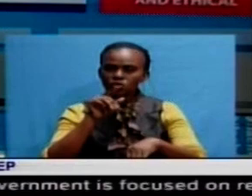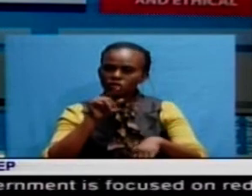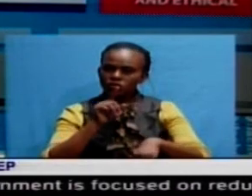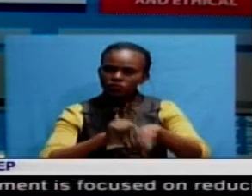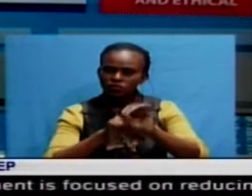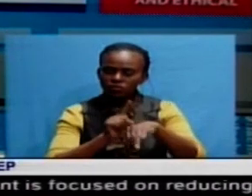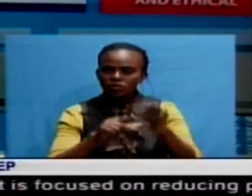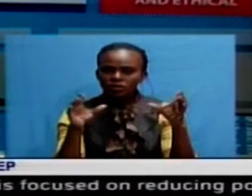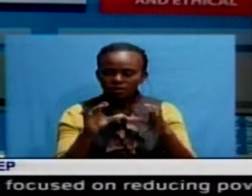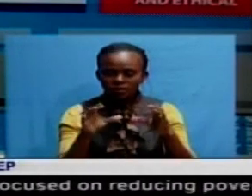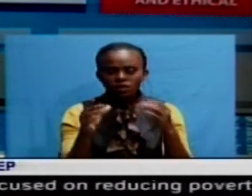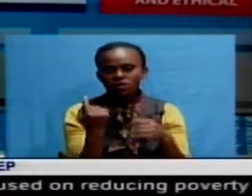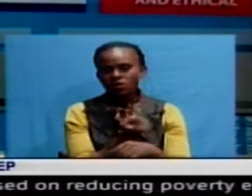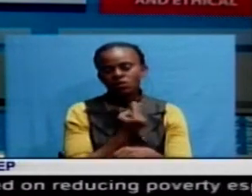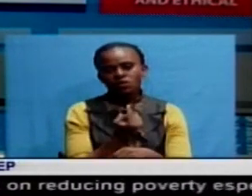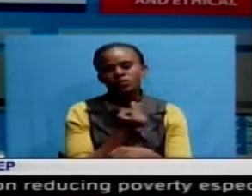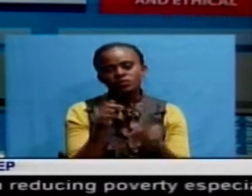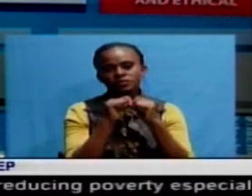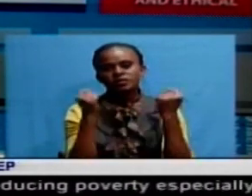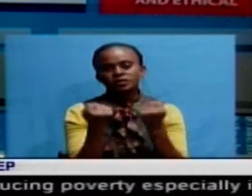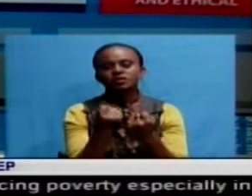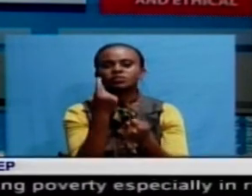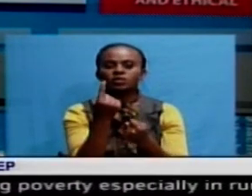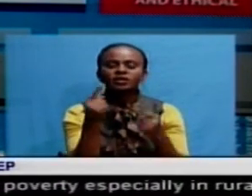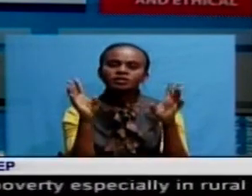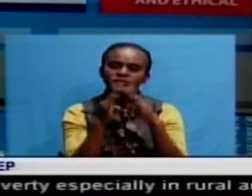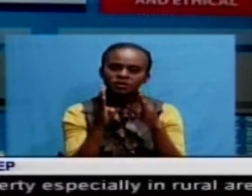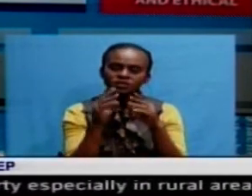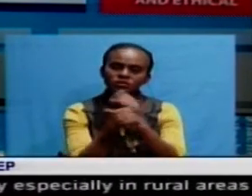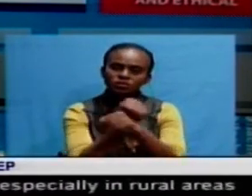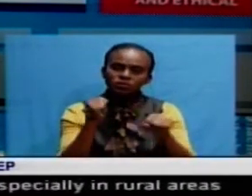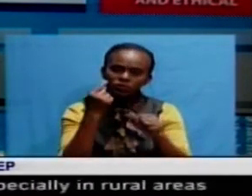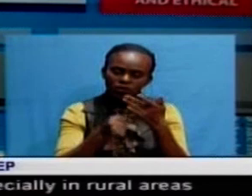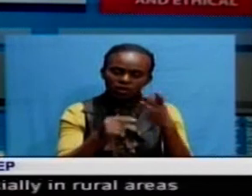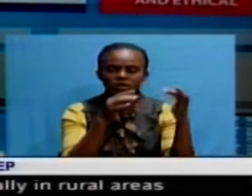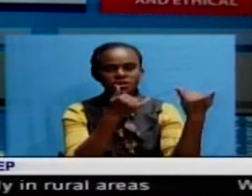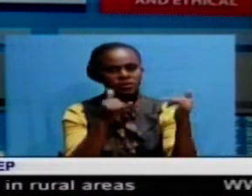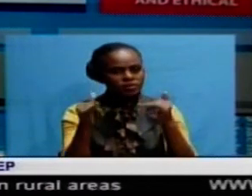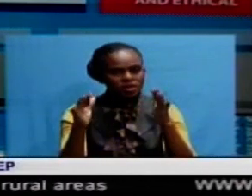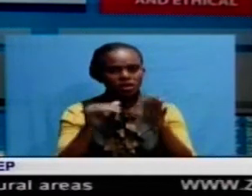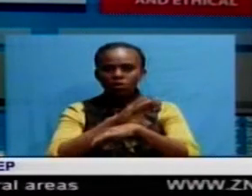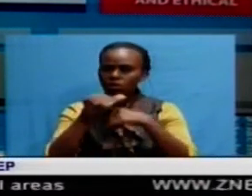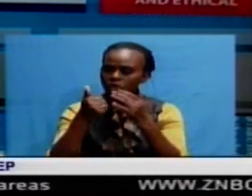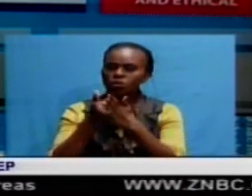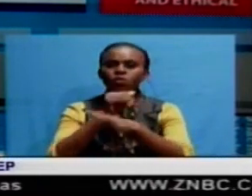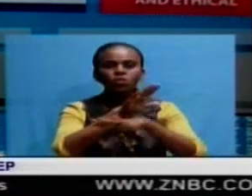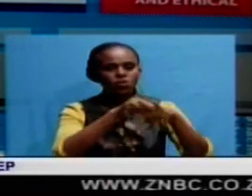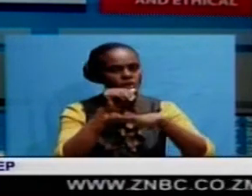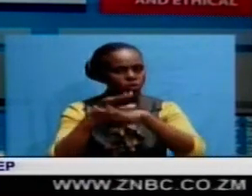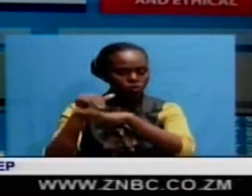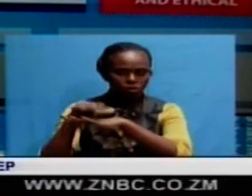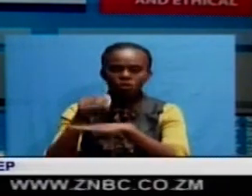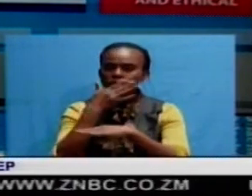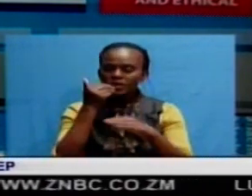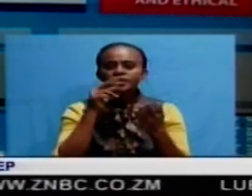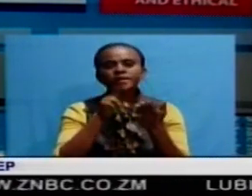PLC. Therefore, there will be only one team. The meeting also resolved to call upon all players wishing to play for City of Lusaka to report at